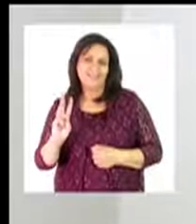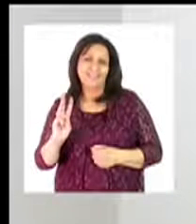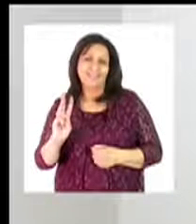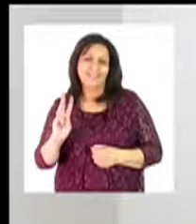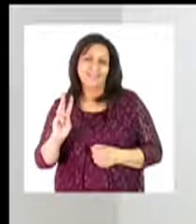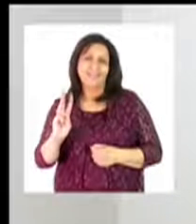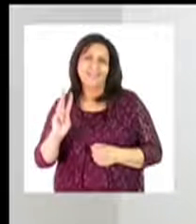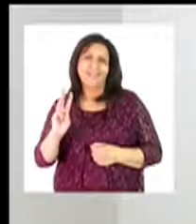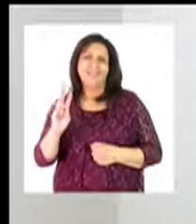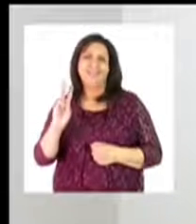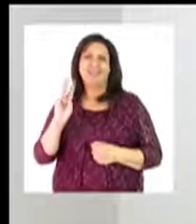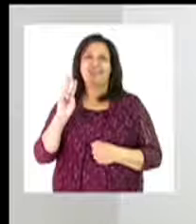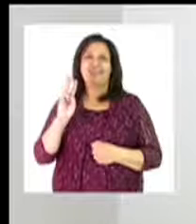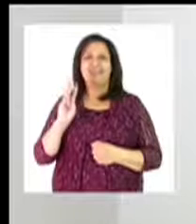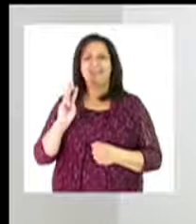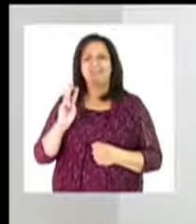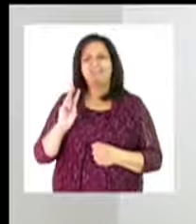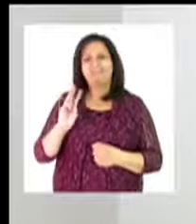3,